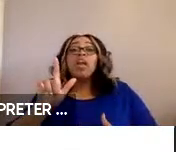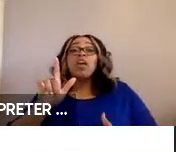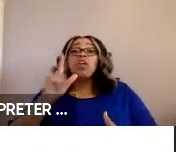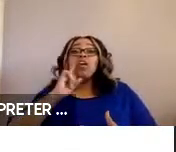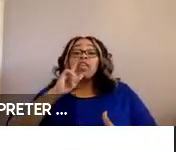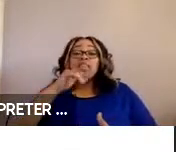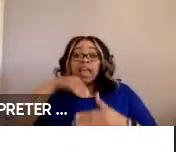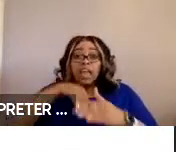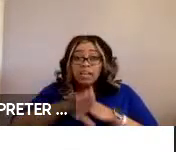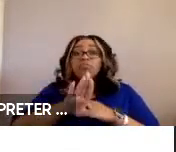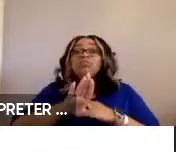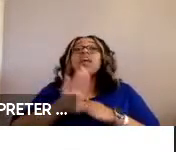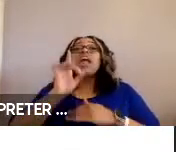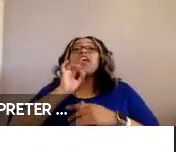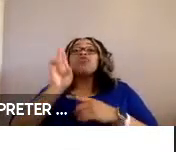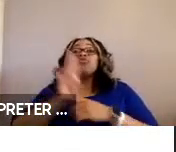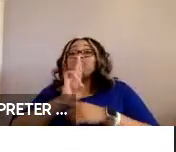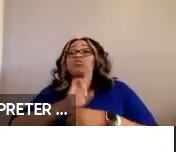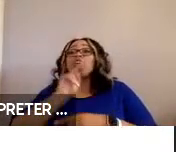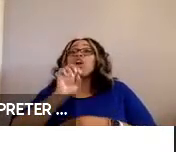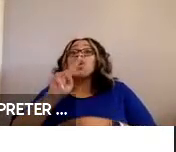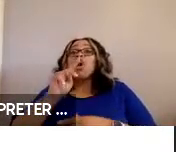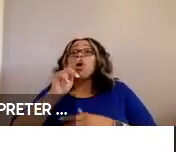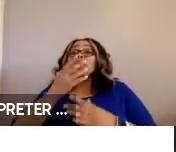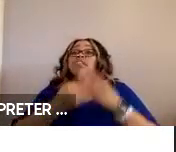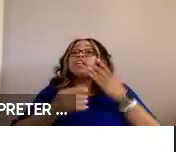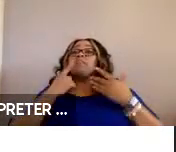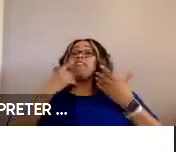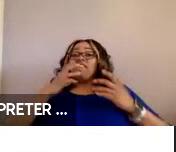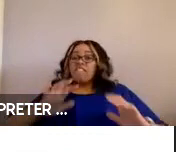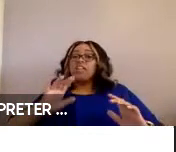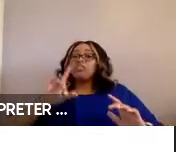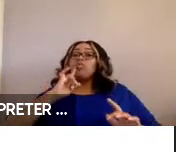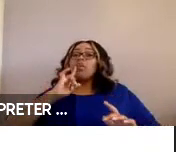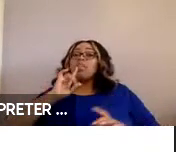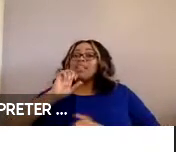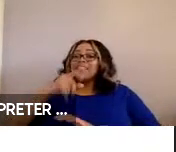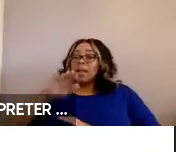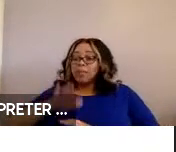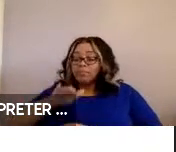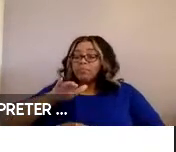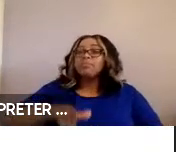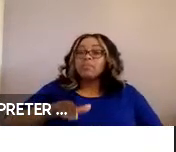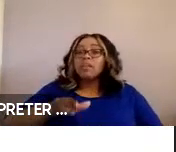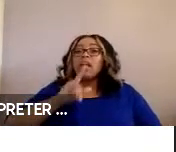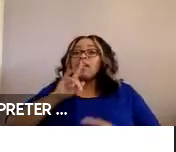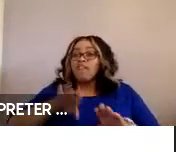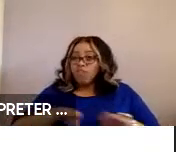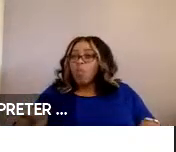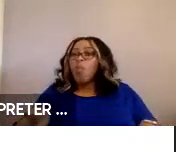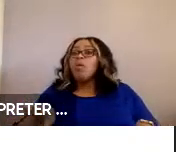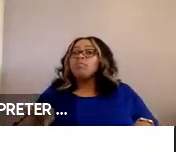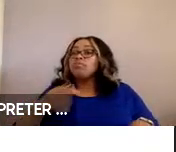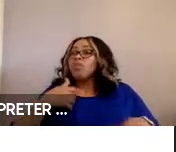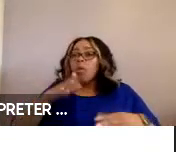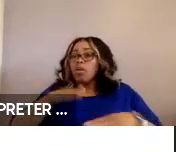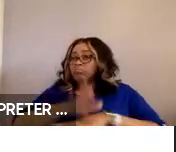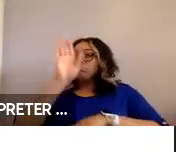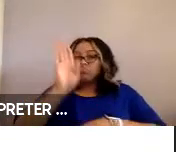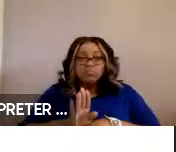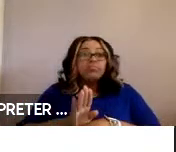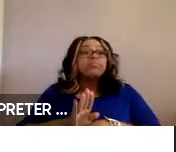the entrance, and utilization of a non-slip finish on the vehicle step or steps and flooring. Finally,